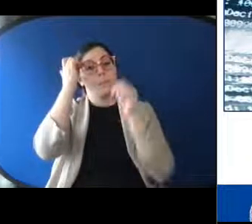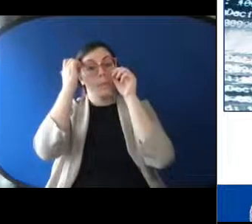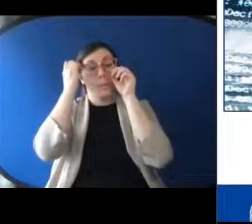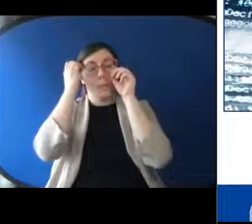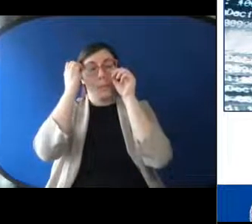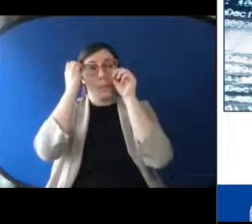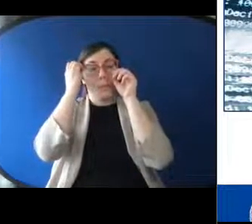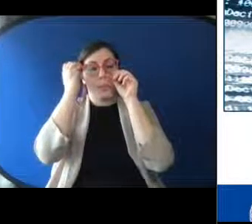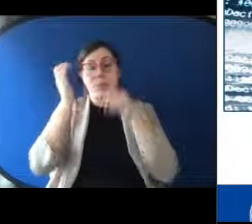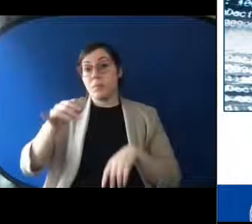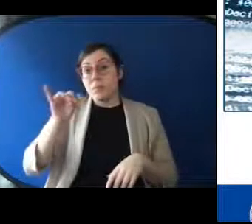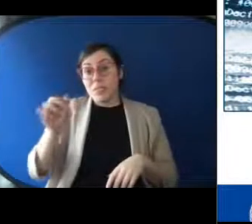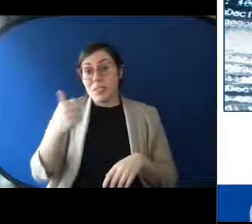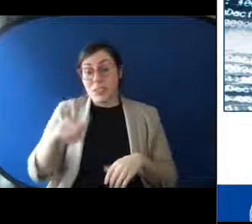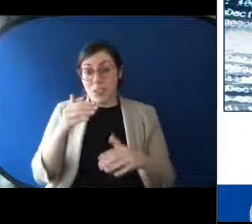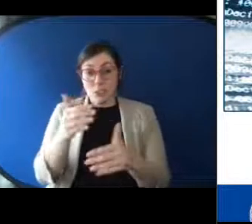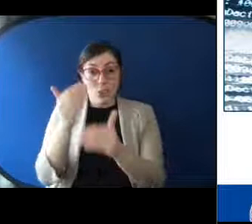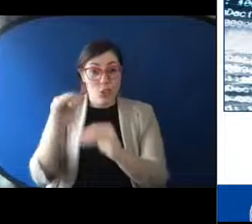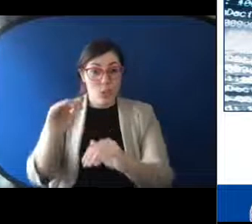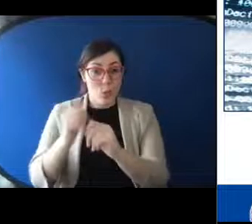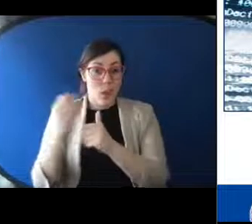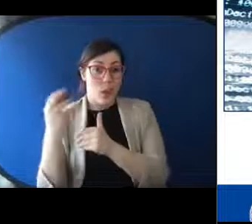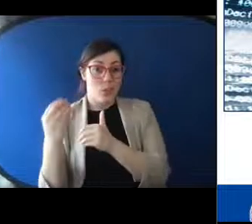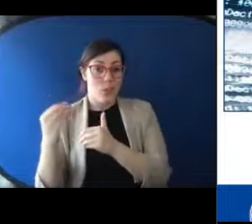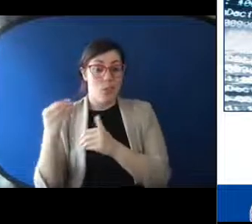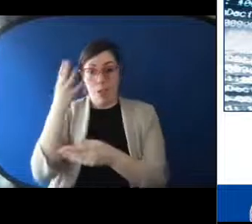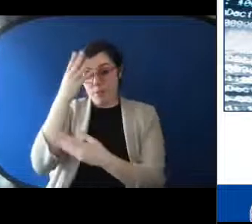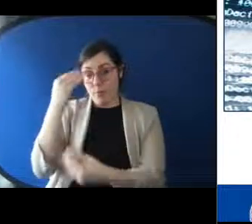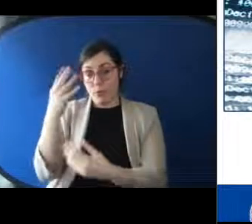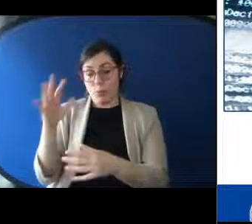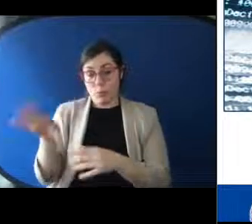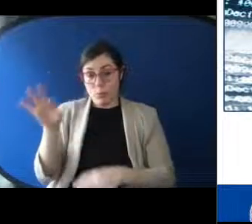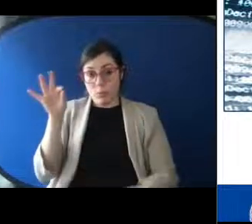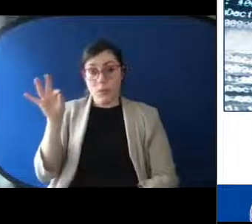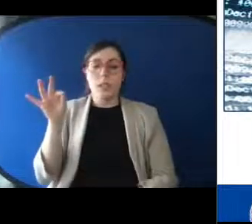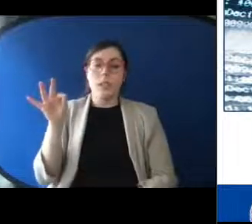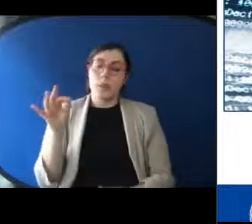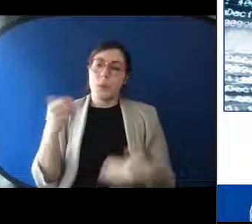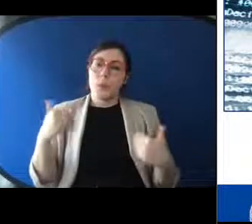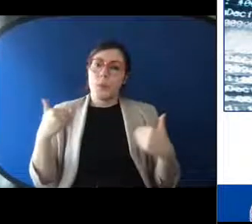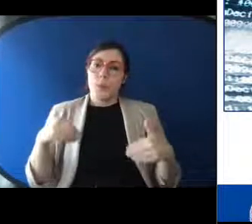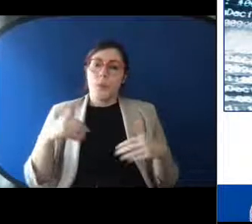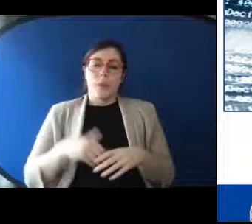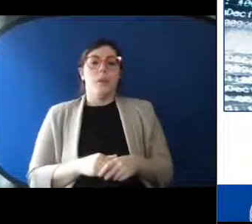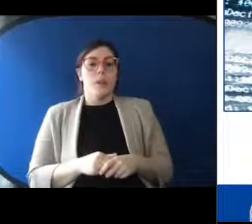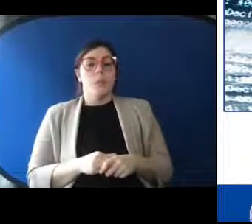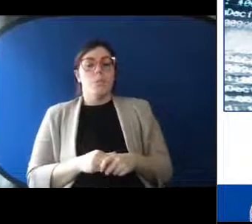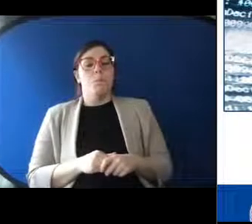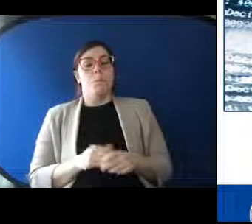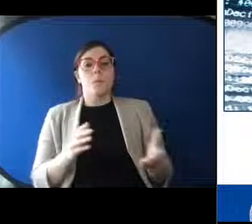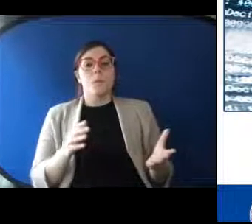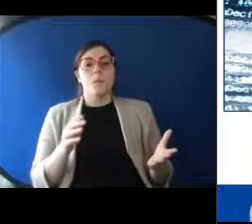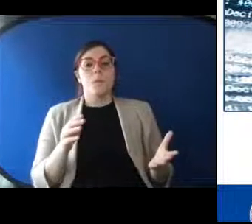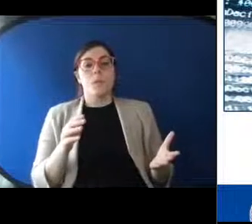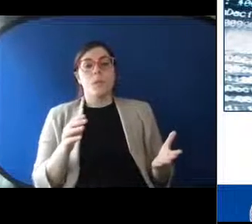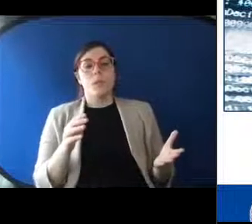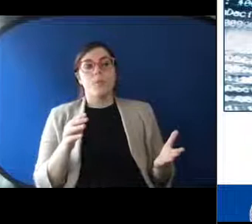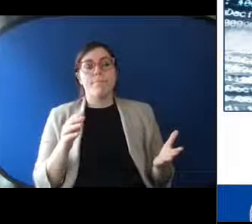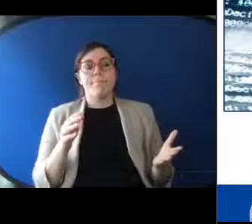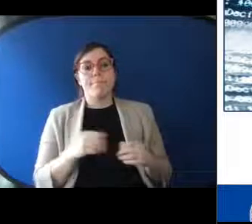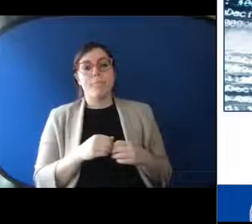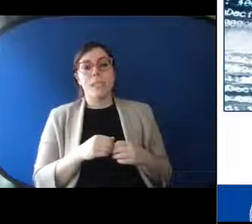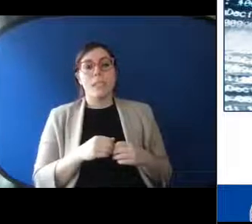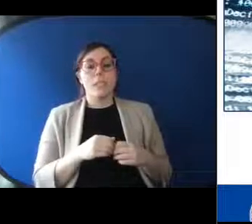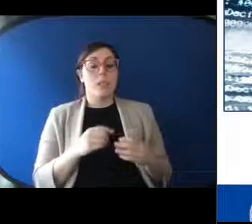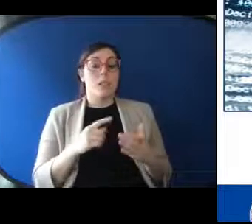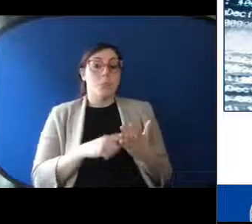restrictions on these external data sets? And so this is where the process can really bog down. There's a reality too that there's a tsunami of